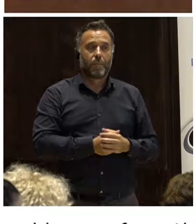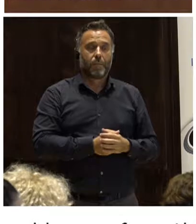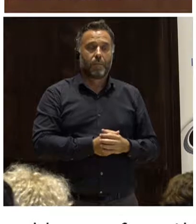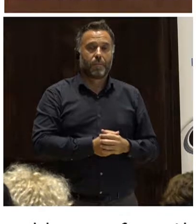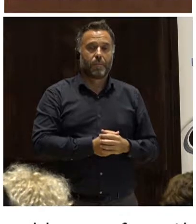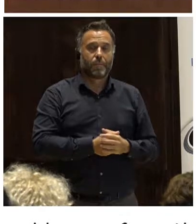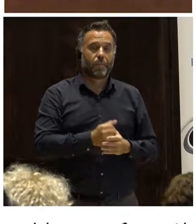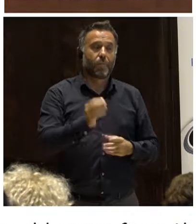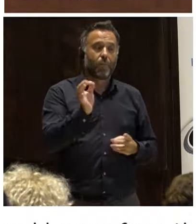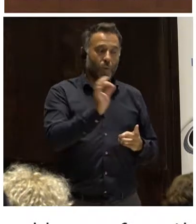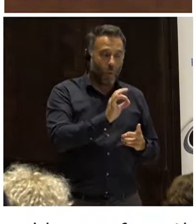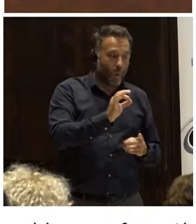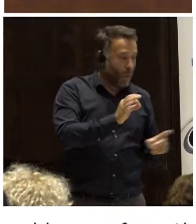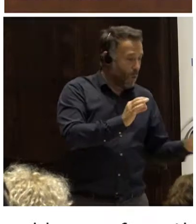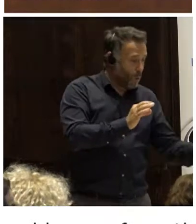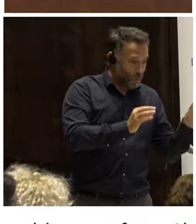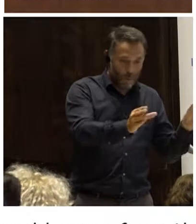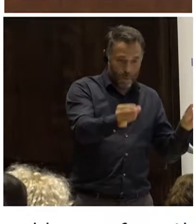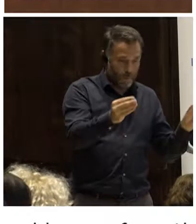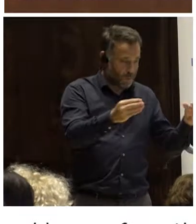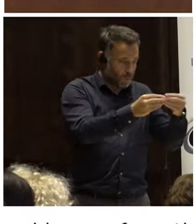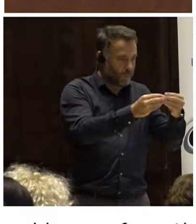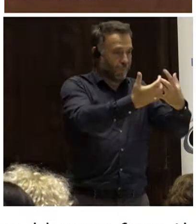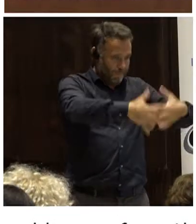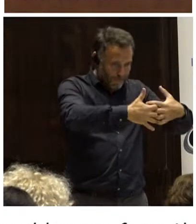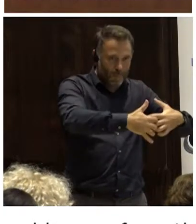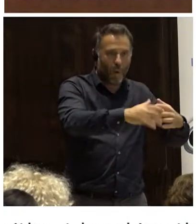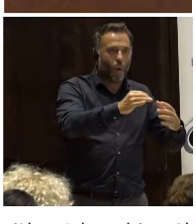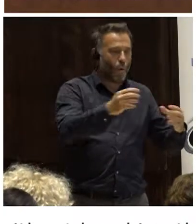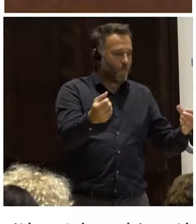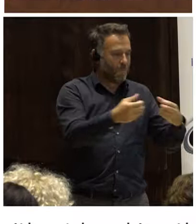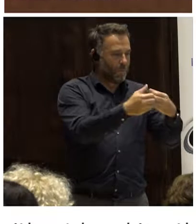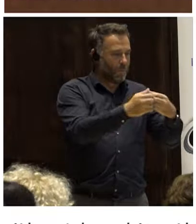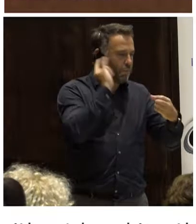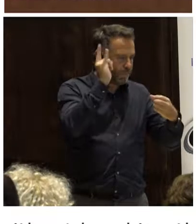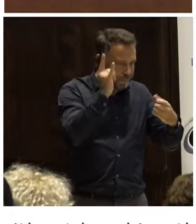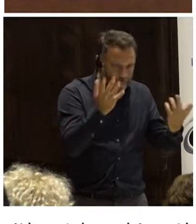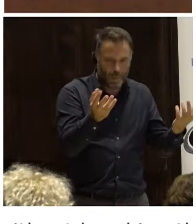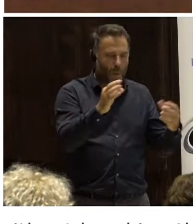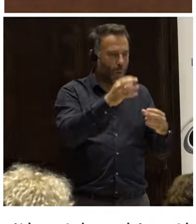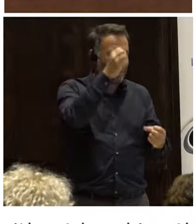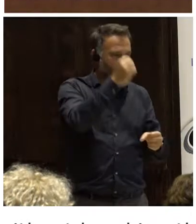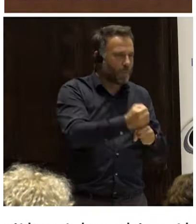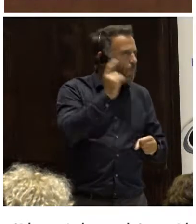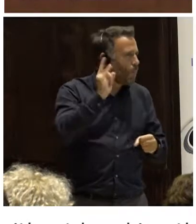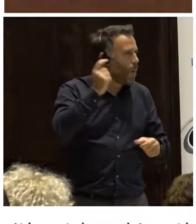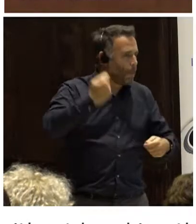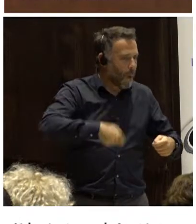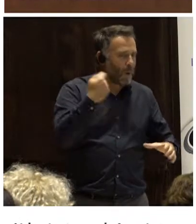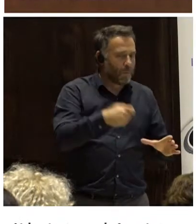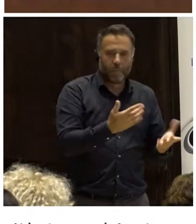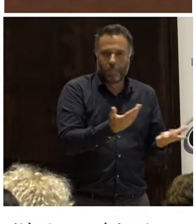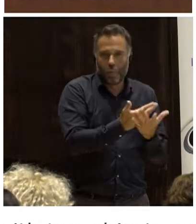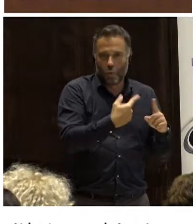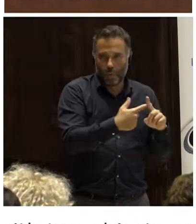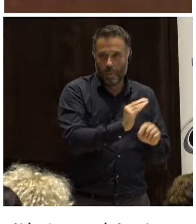or making noise with 2 objects and something like that. But then the second type of play is symbolic